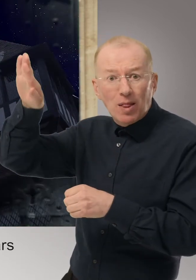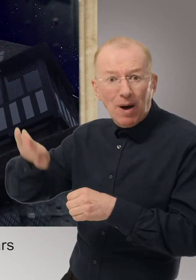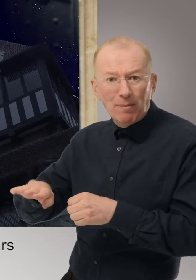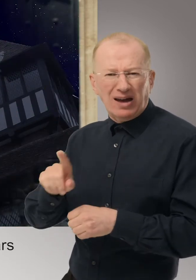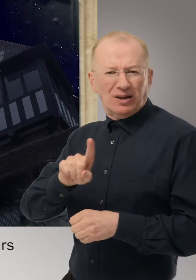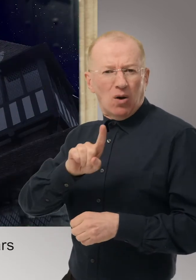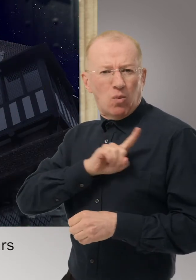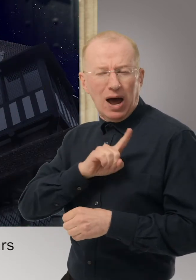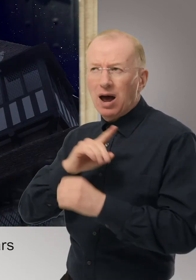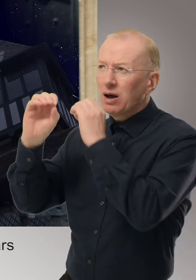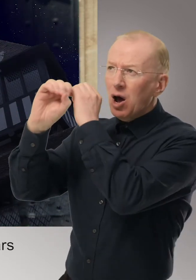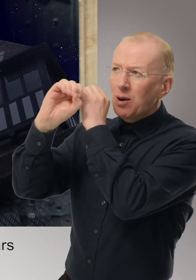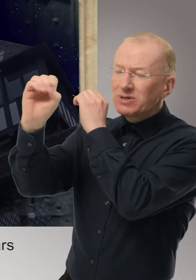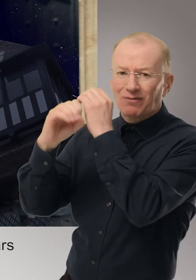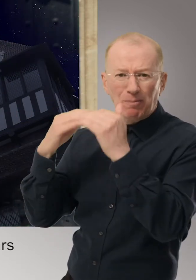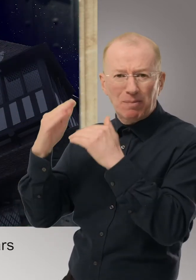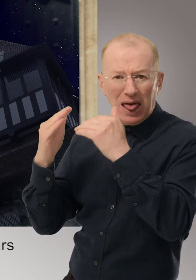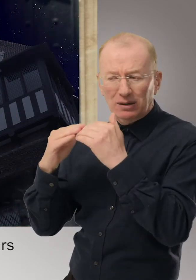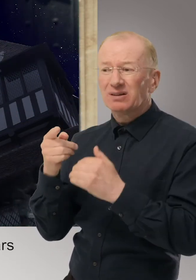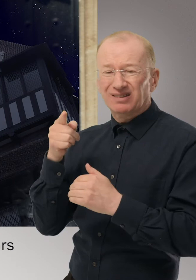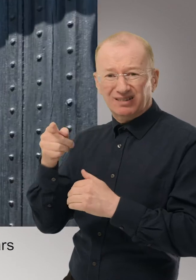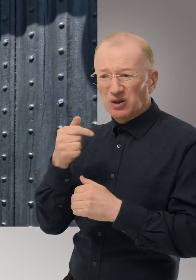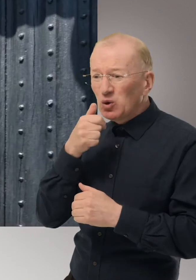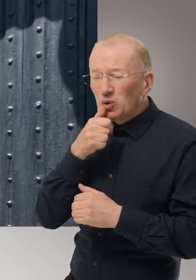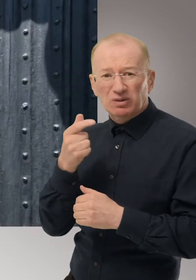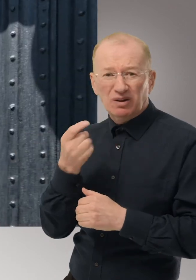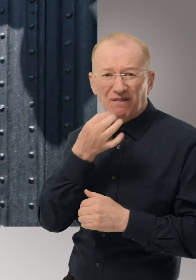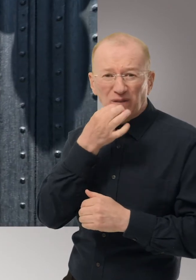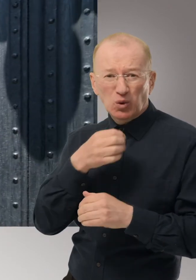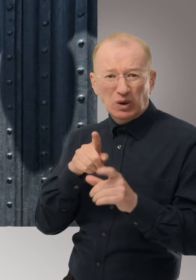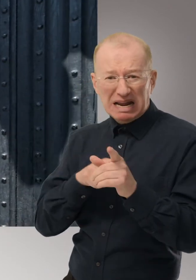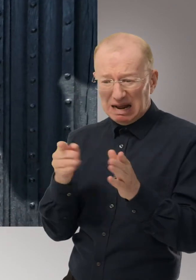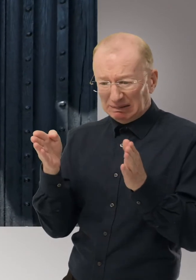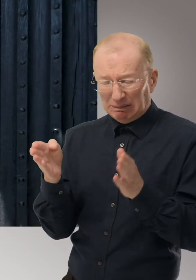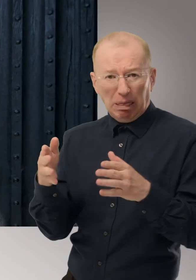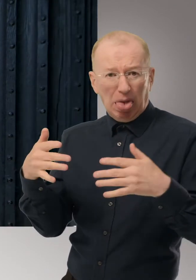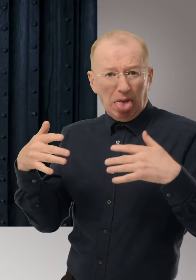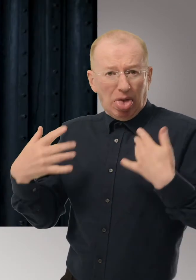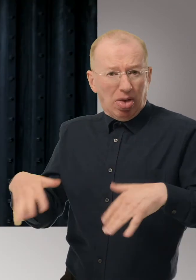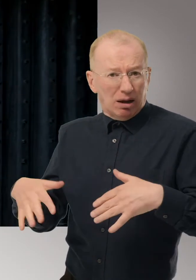built to watch the stars was only used for a few years. Until then,